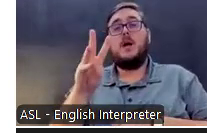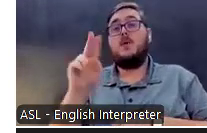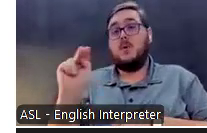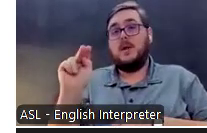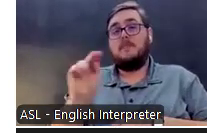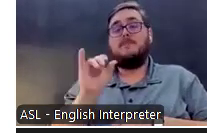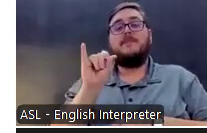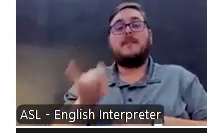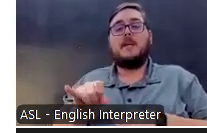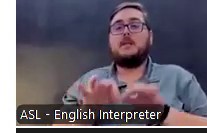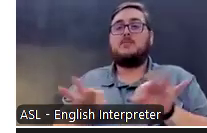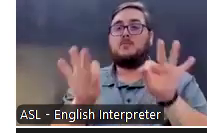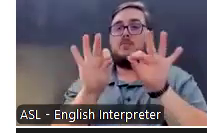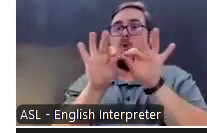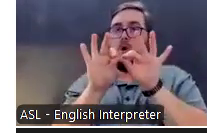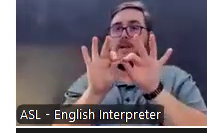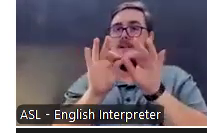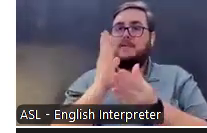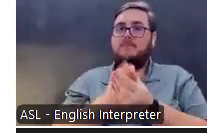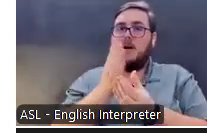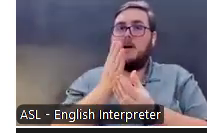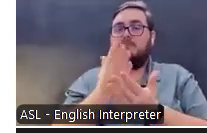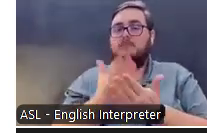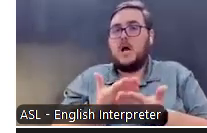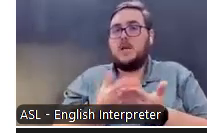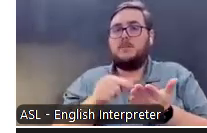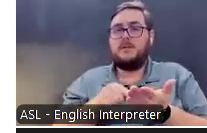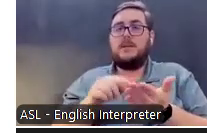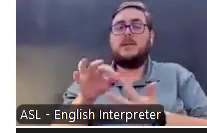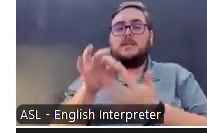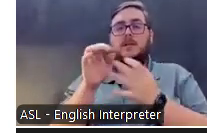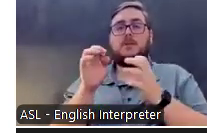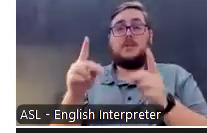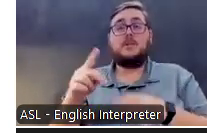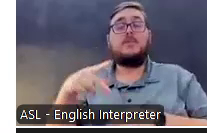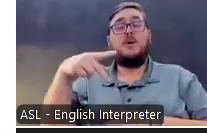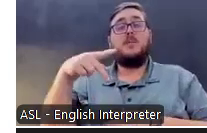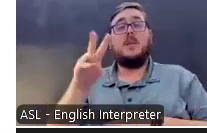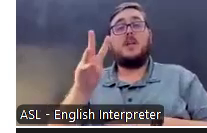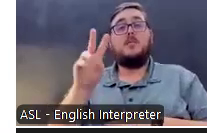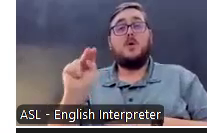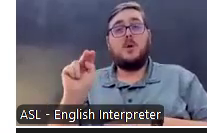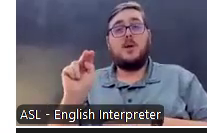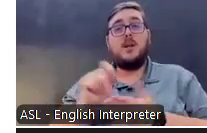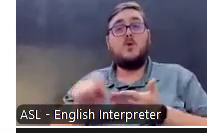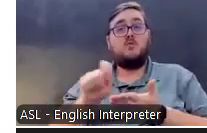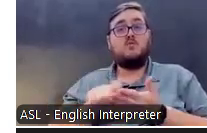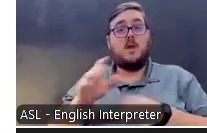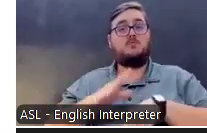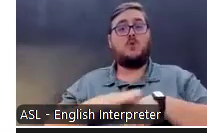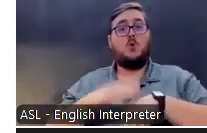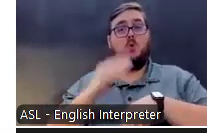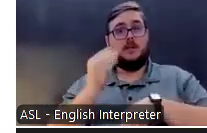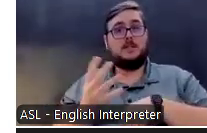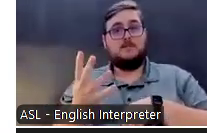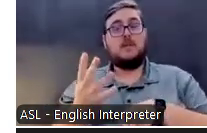education. A PWN is a written notice that the school district must provide whenever the district